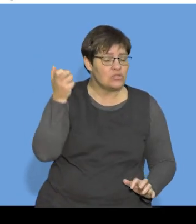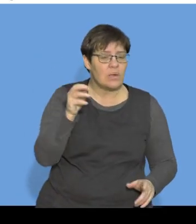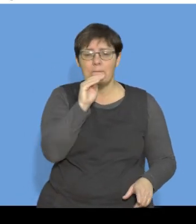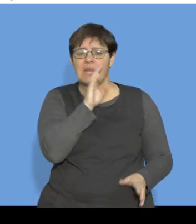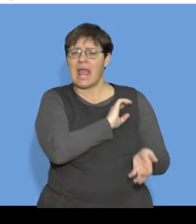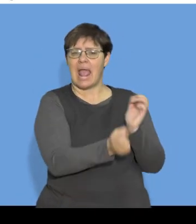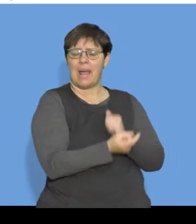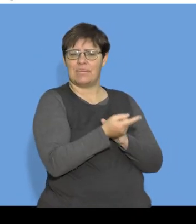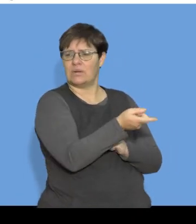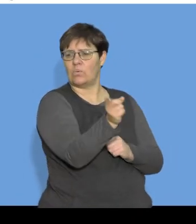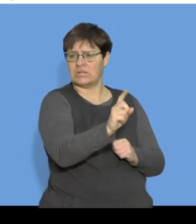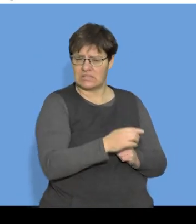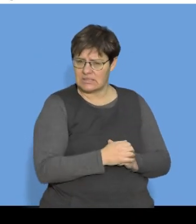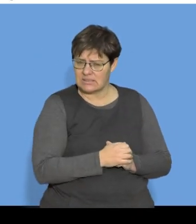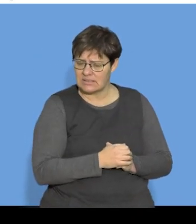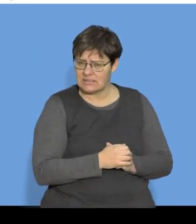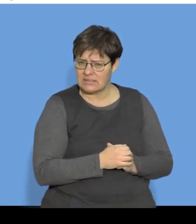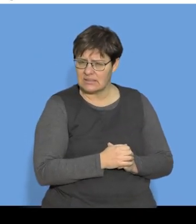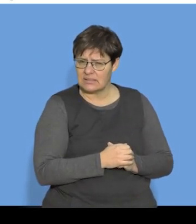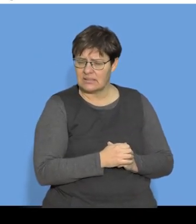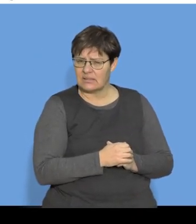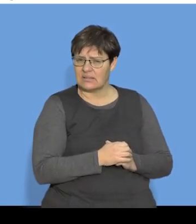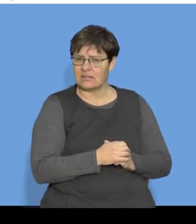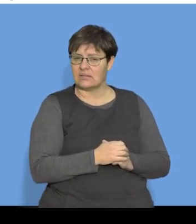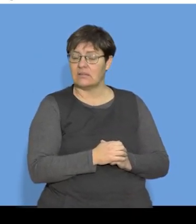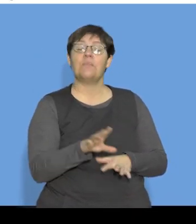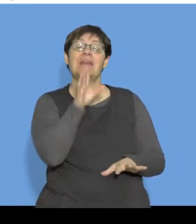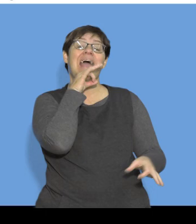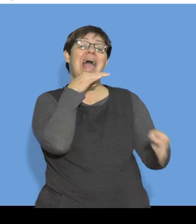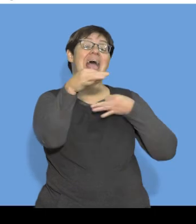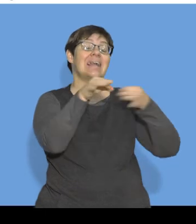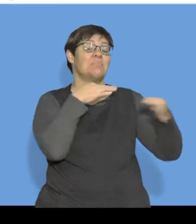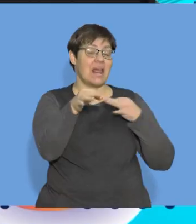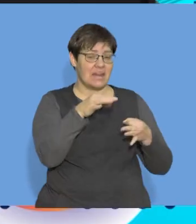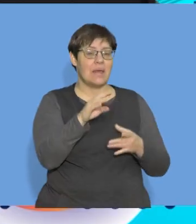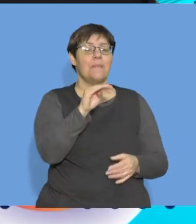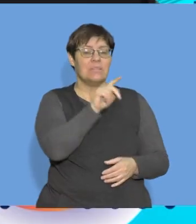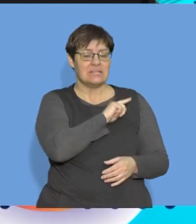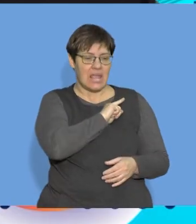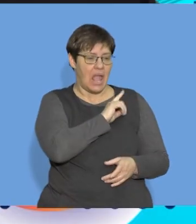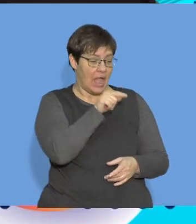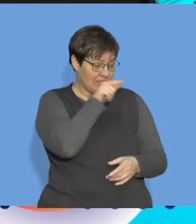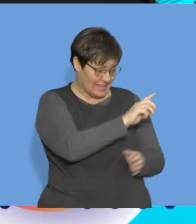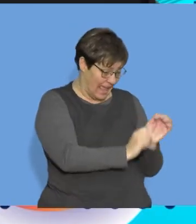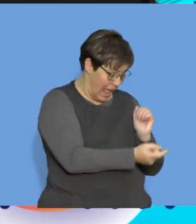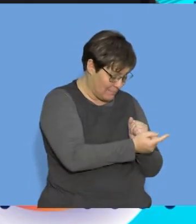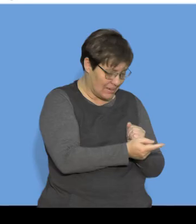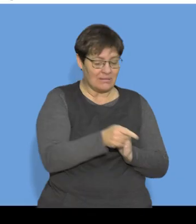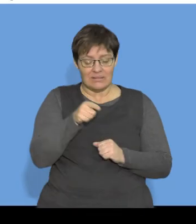damaged, explain. Remember the verb explain, you give the cause and